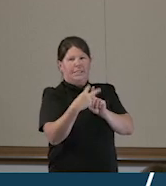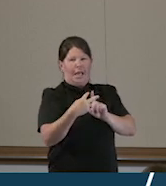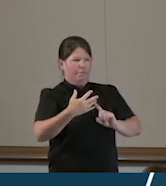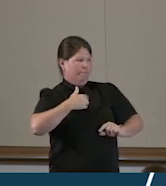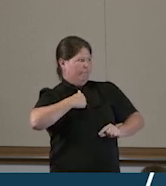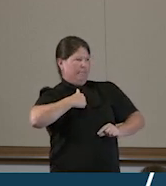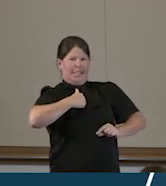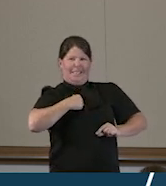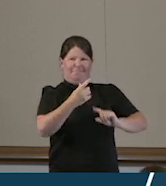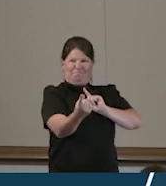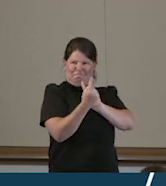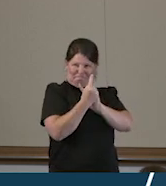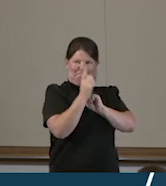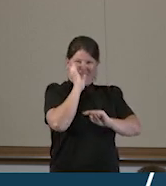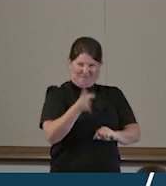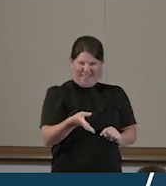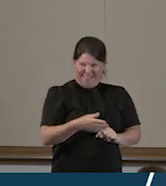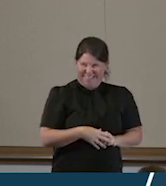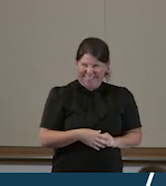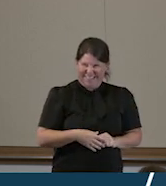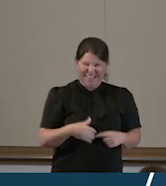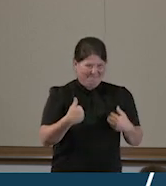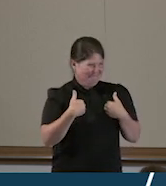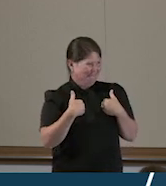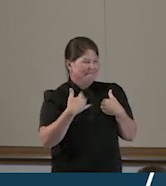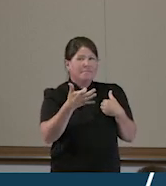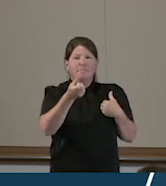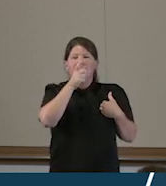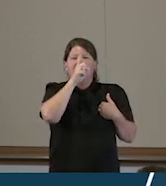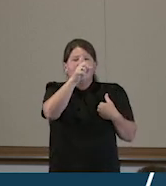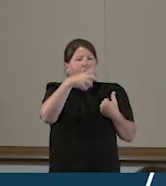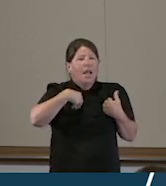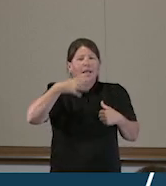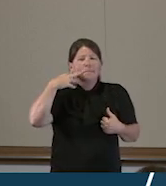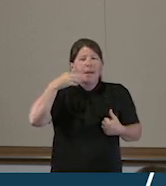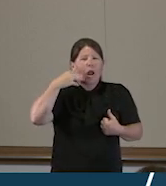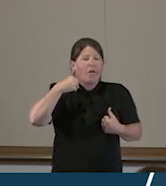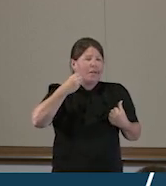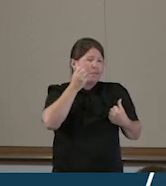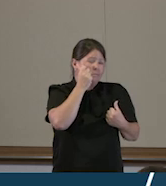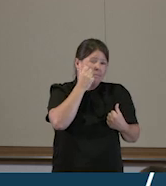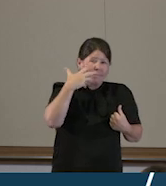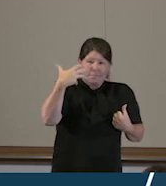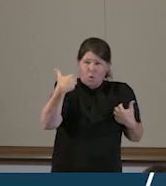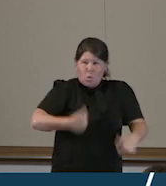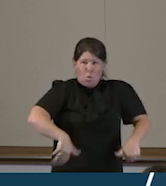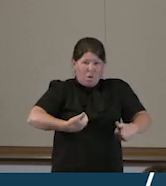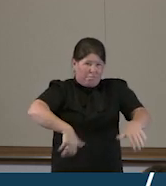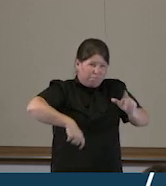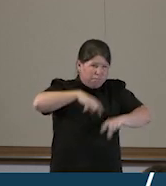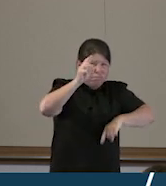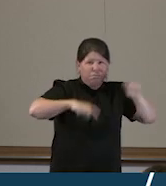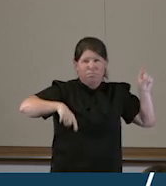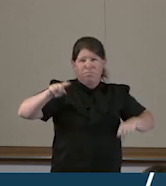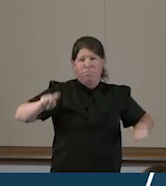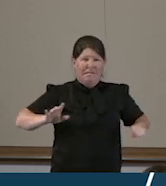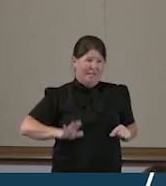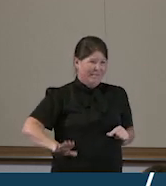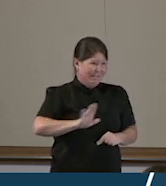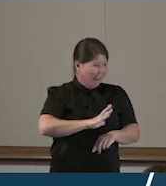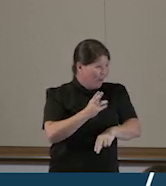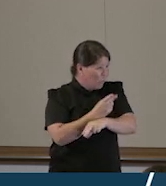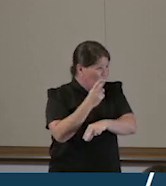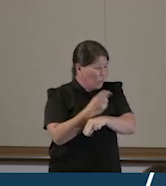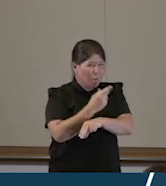have vast experience with all different types of clients and how they use SDM agreements. And we